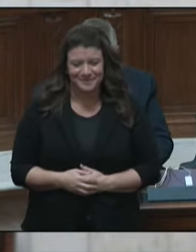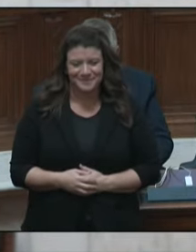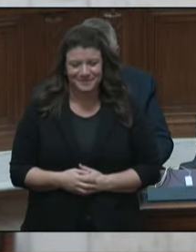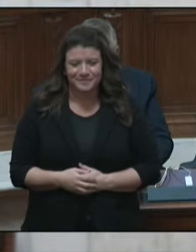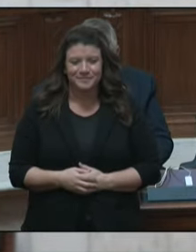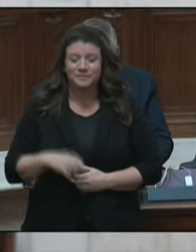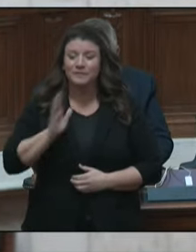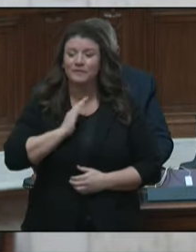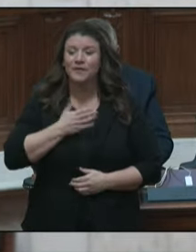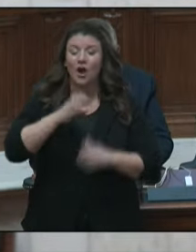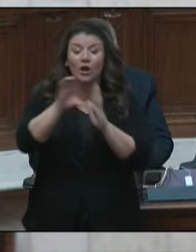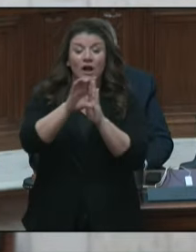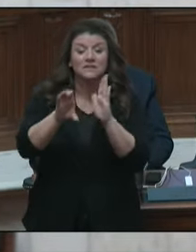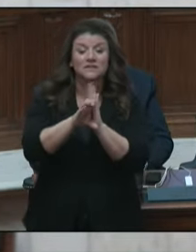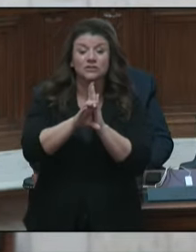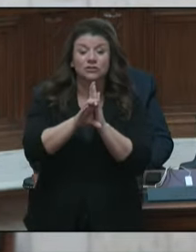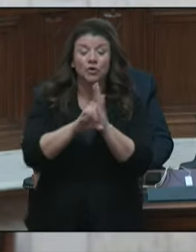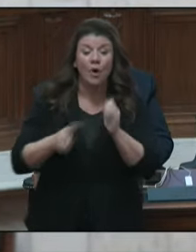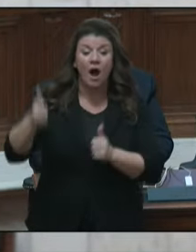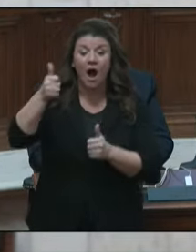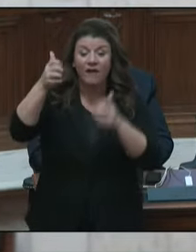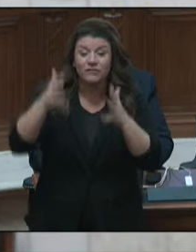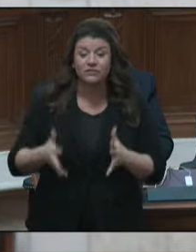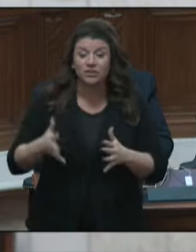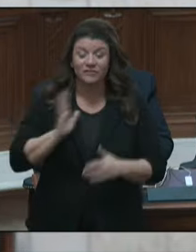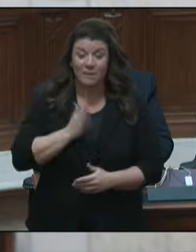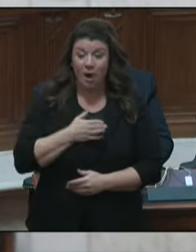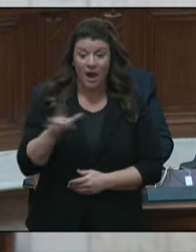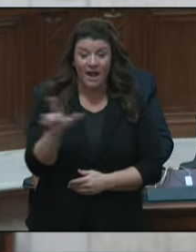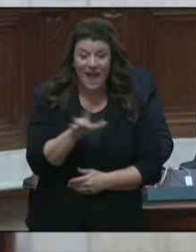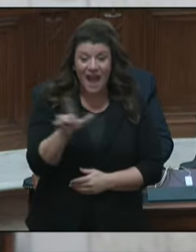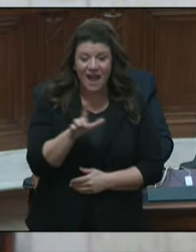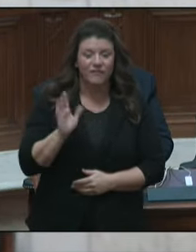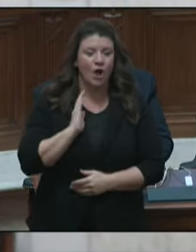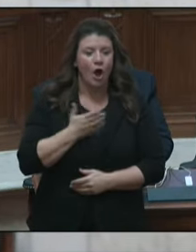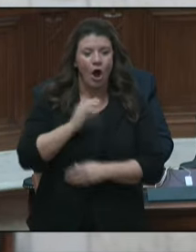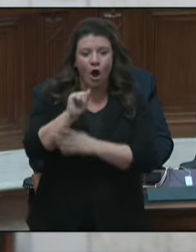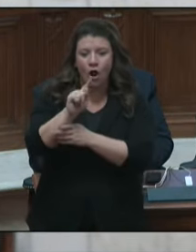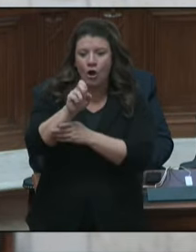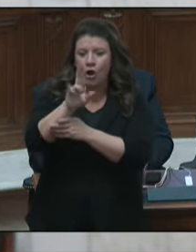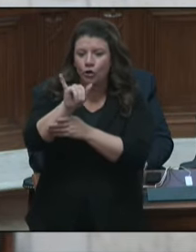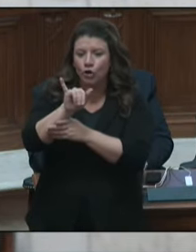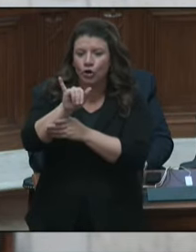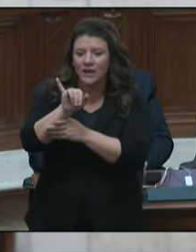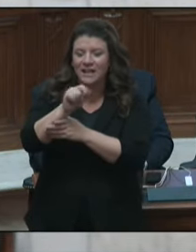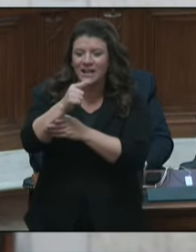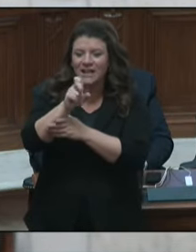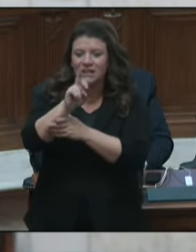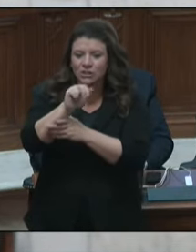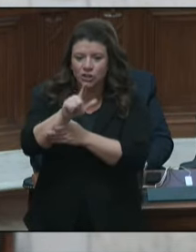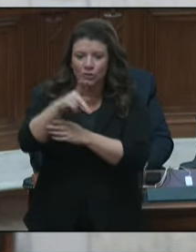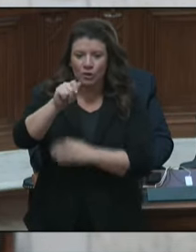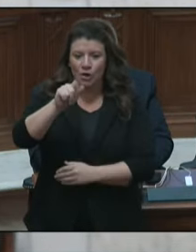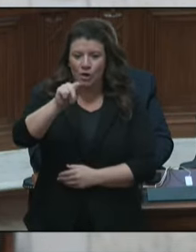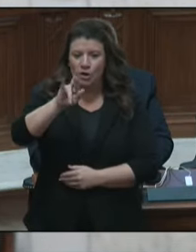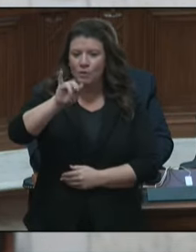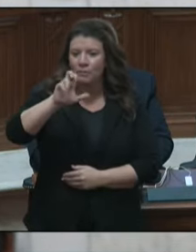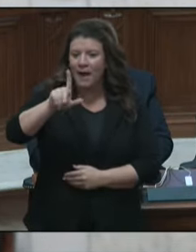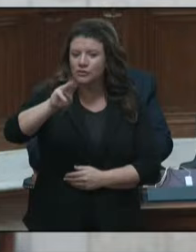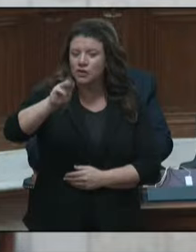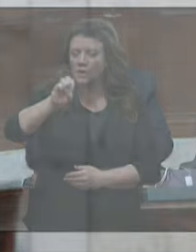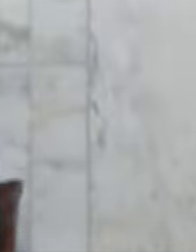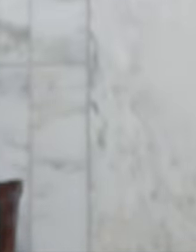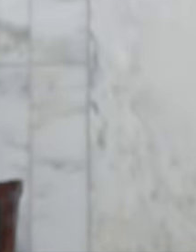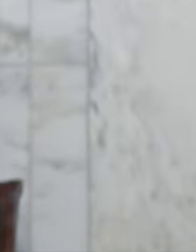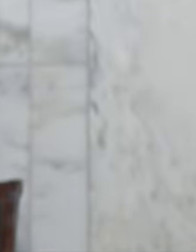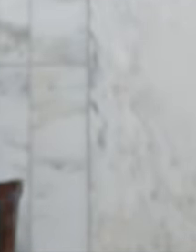Our constitutional officers from our left, our Attorney General, Patrick Morrissey, please give him a big round of applause.